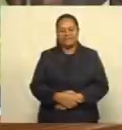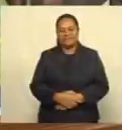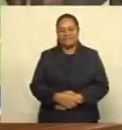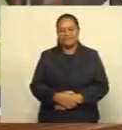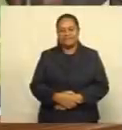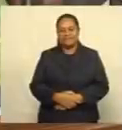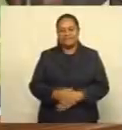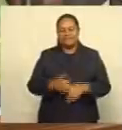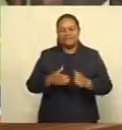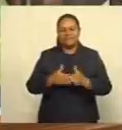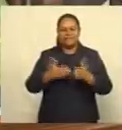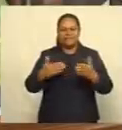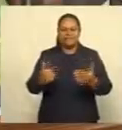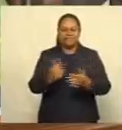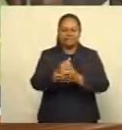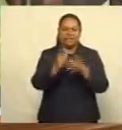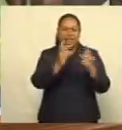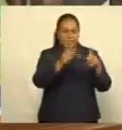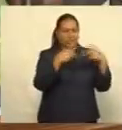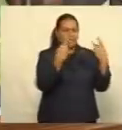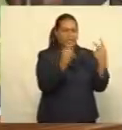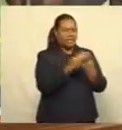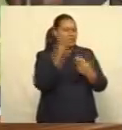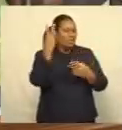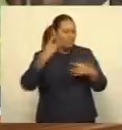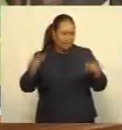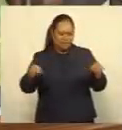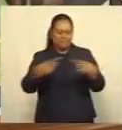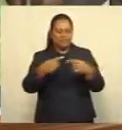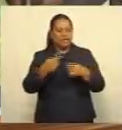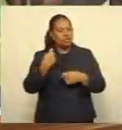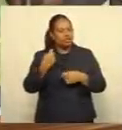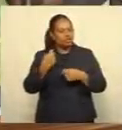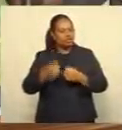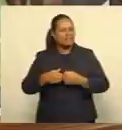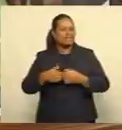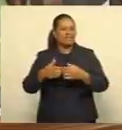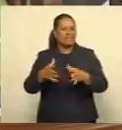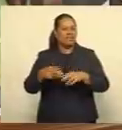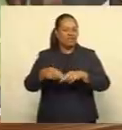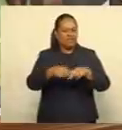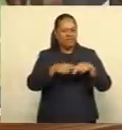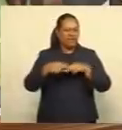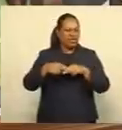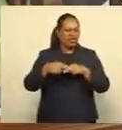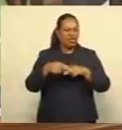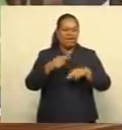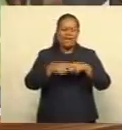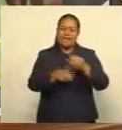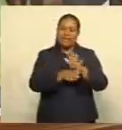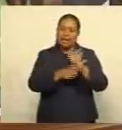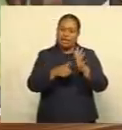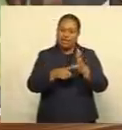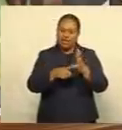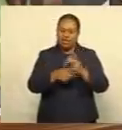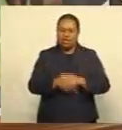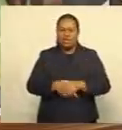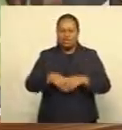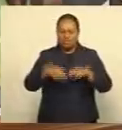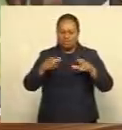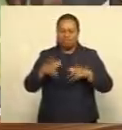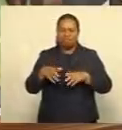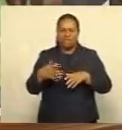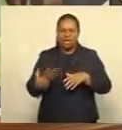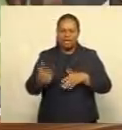A provincial women's rugby competition is expected to begin soon, with the Fiji Rugby Union close to securing sponsors for the